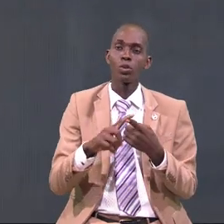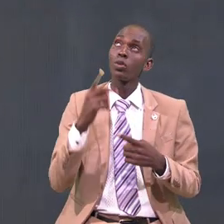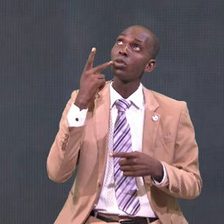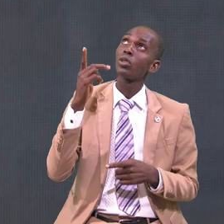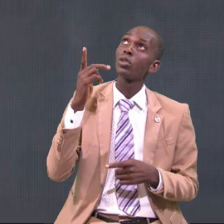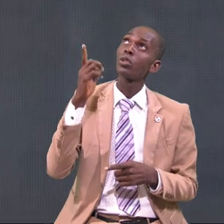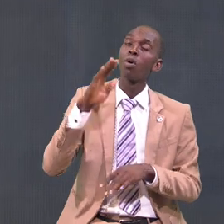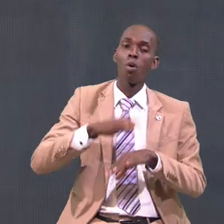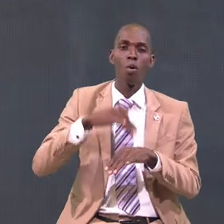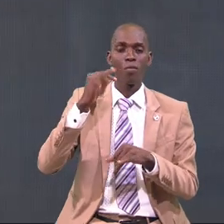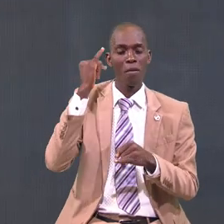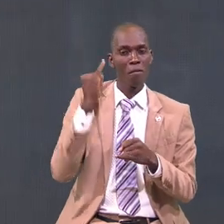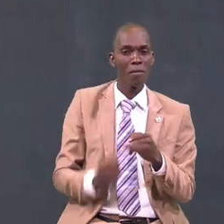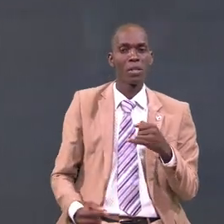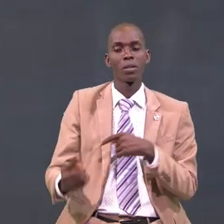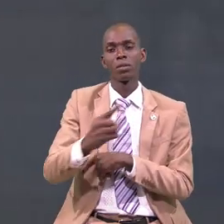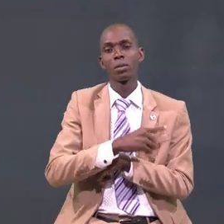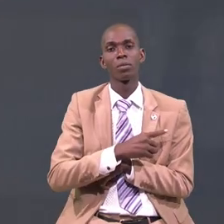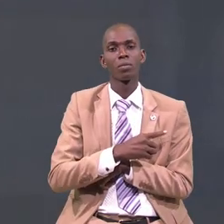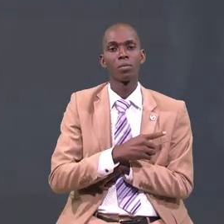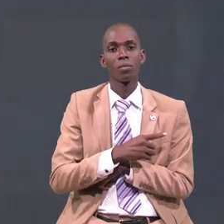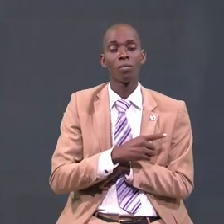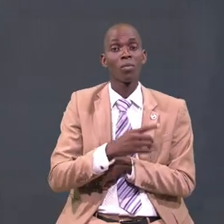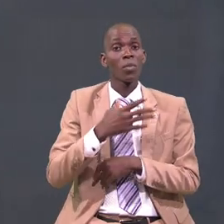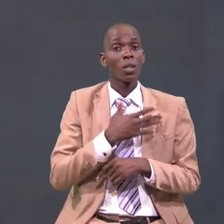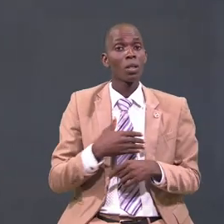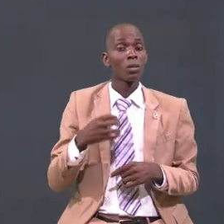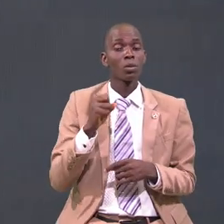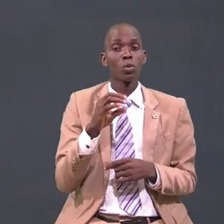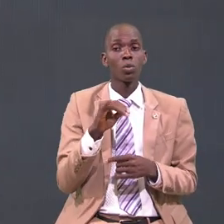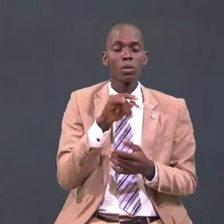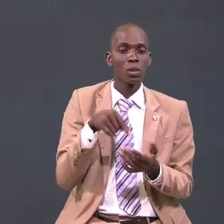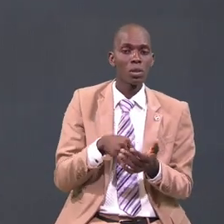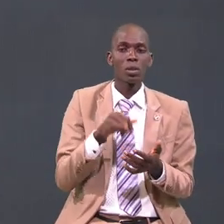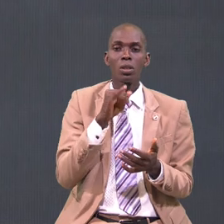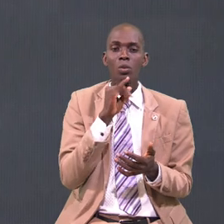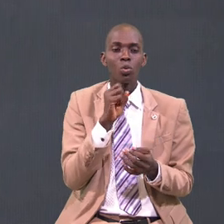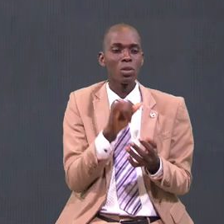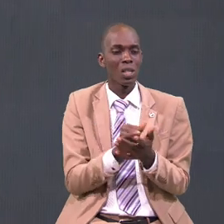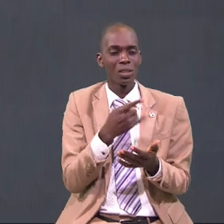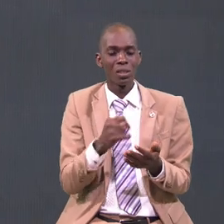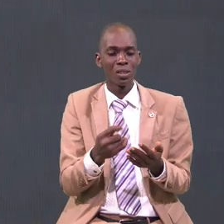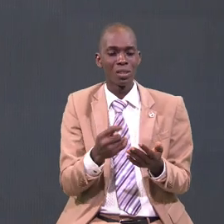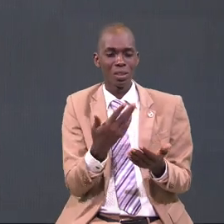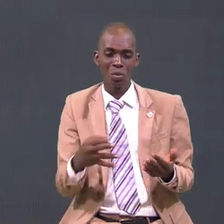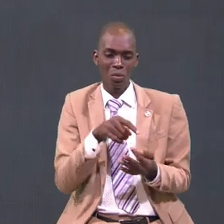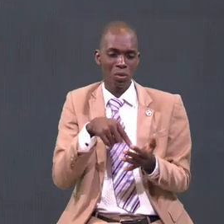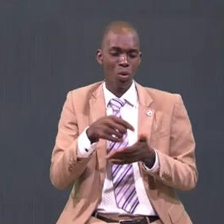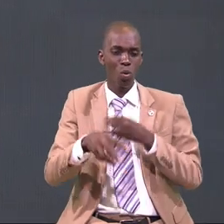final day. And so the joys of this world will not carry him away.